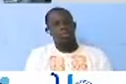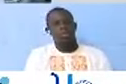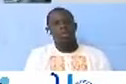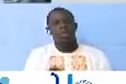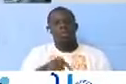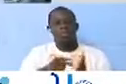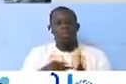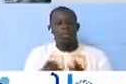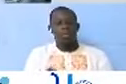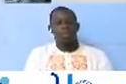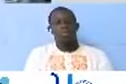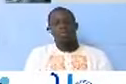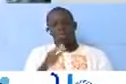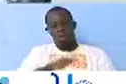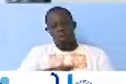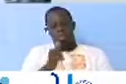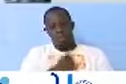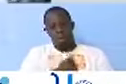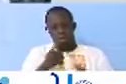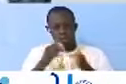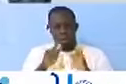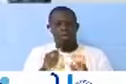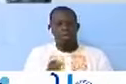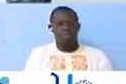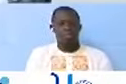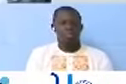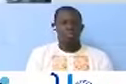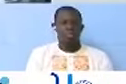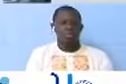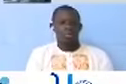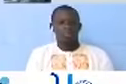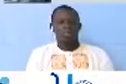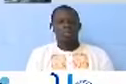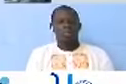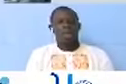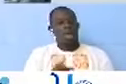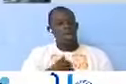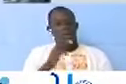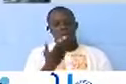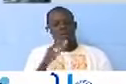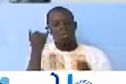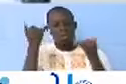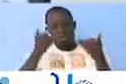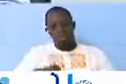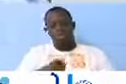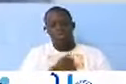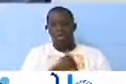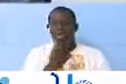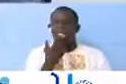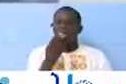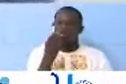That is what was coming my way. I will lose the sugar.